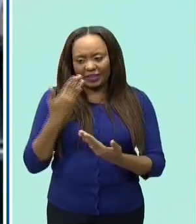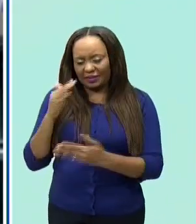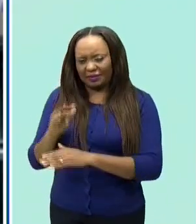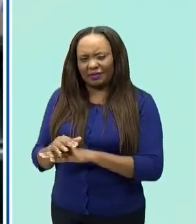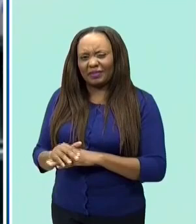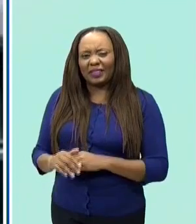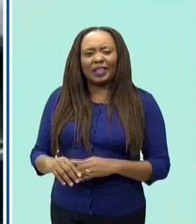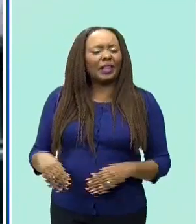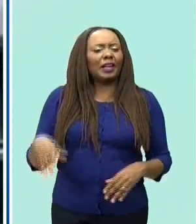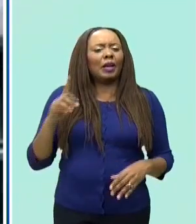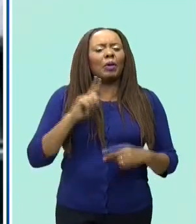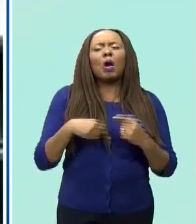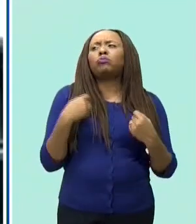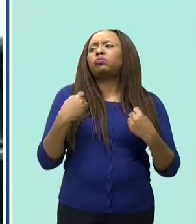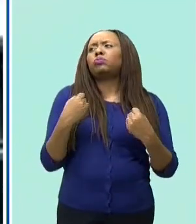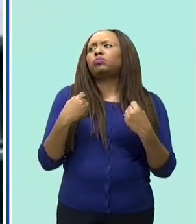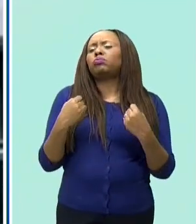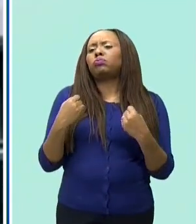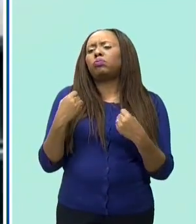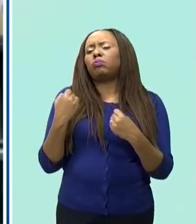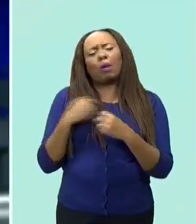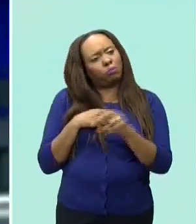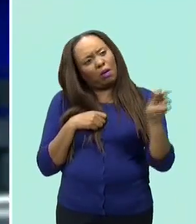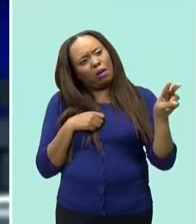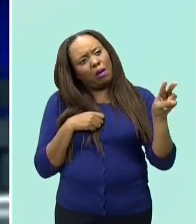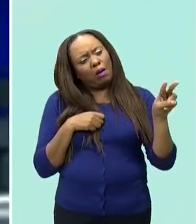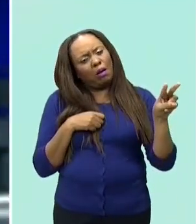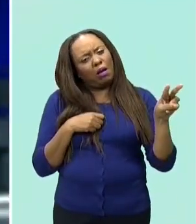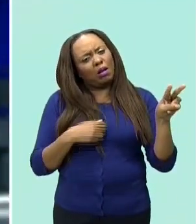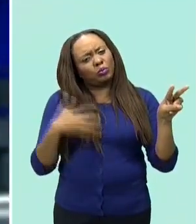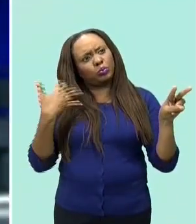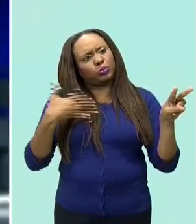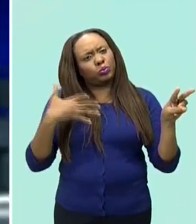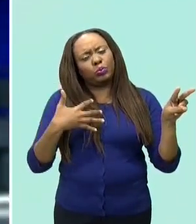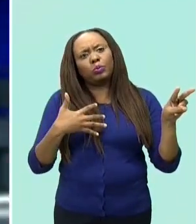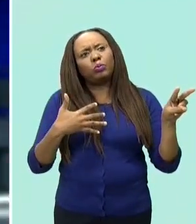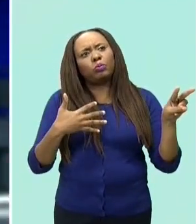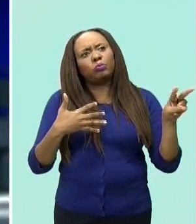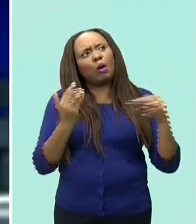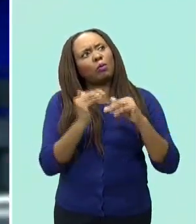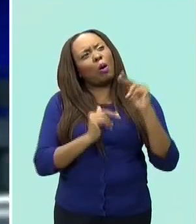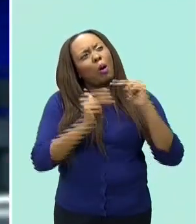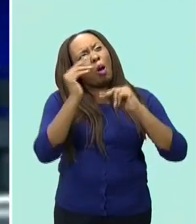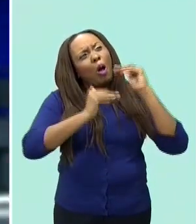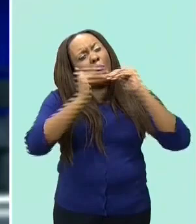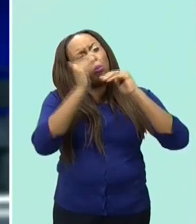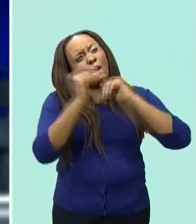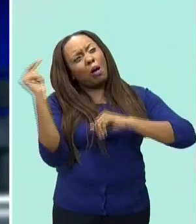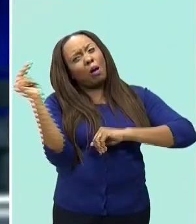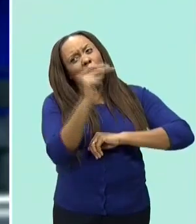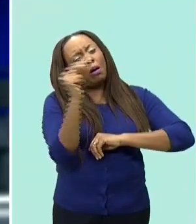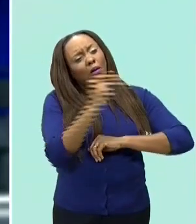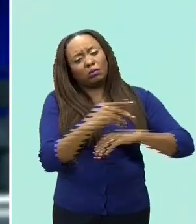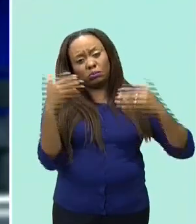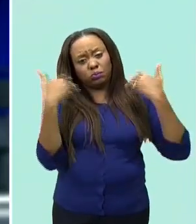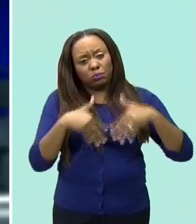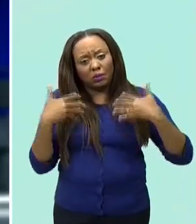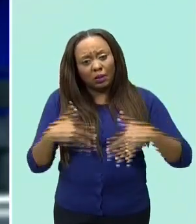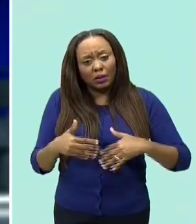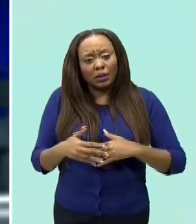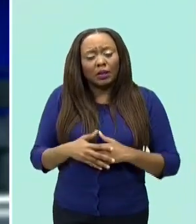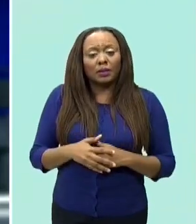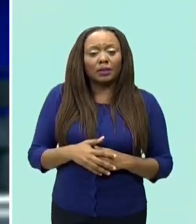of hard not to notice the massive structure on your left just after you pass the Edwy Talma roundabout heading in the direction of the airport.